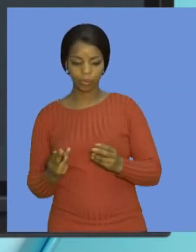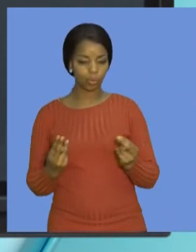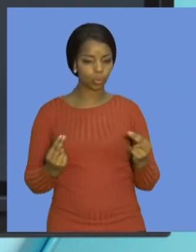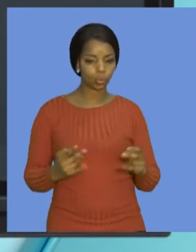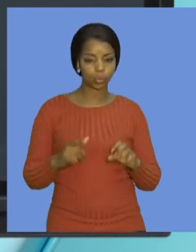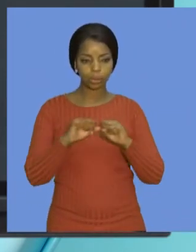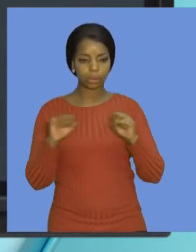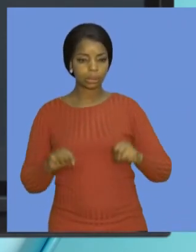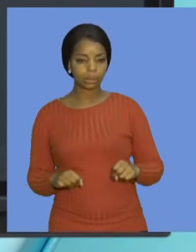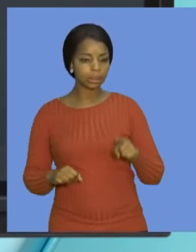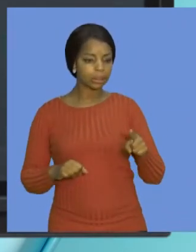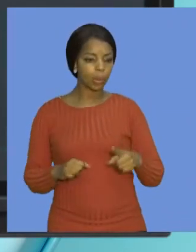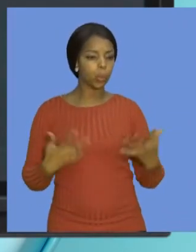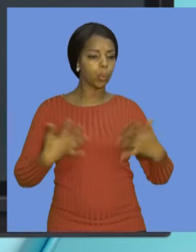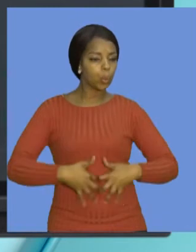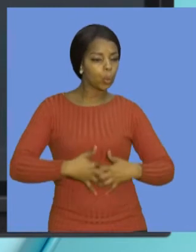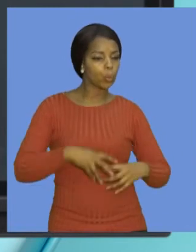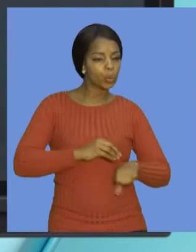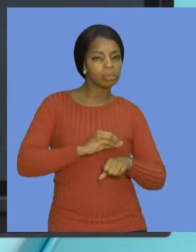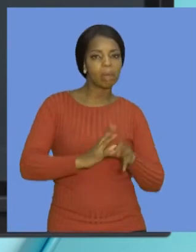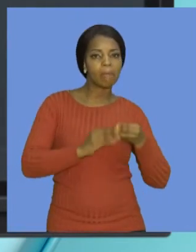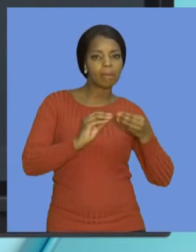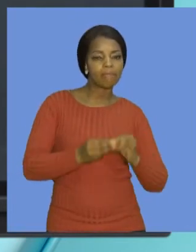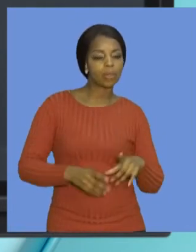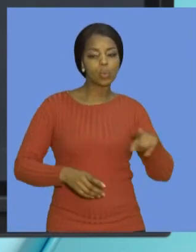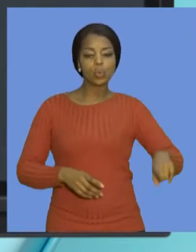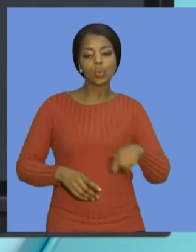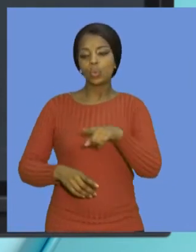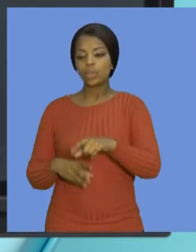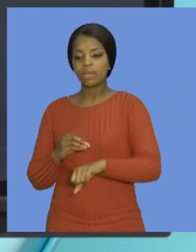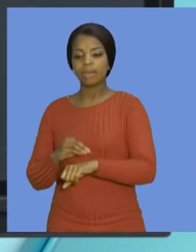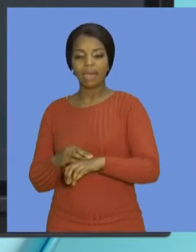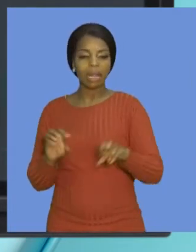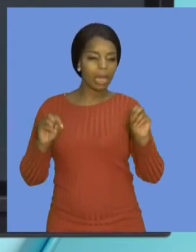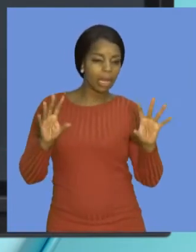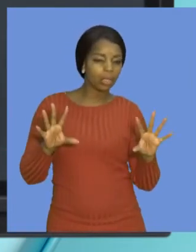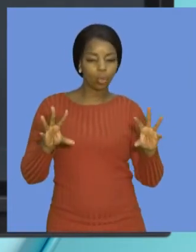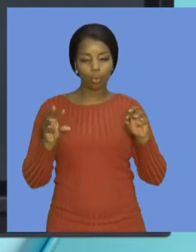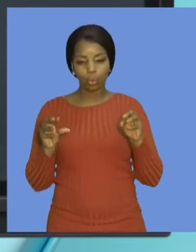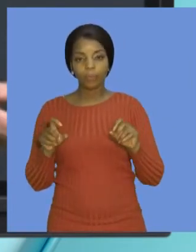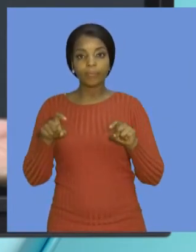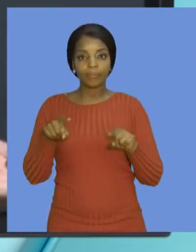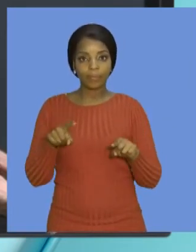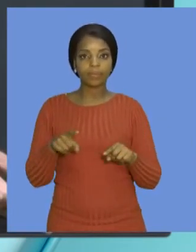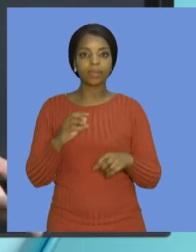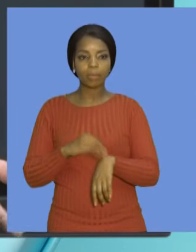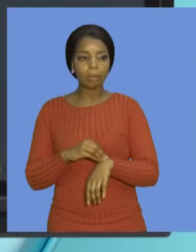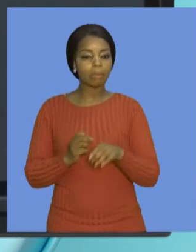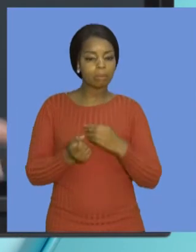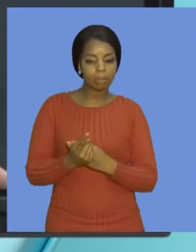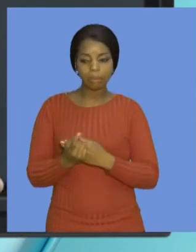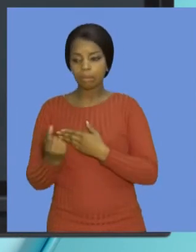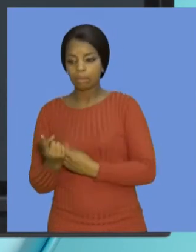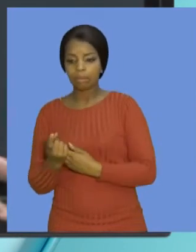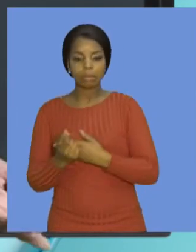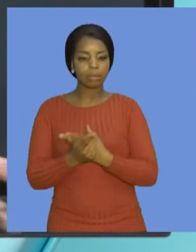system, the mechanical systems that need to be changed. So now the truck is no longer as strong as it was when you started, when